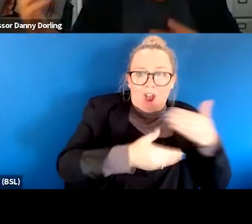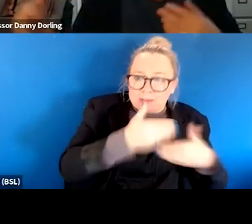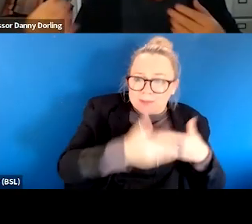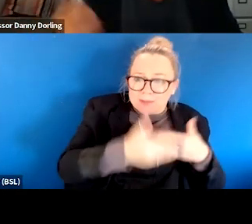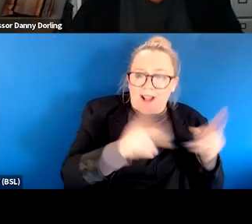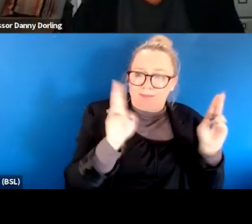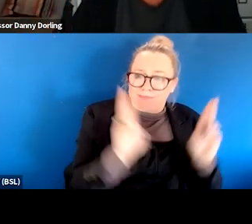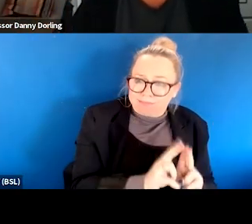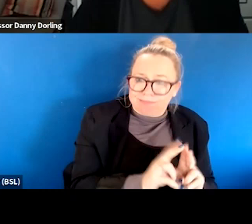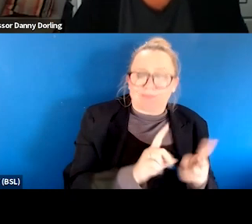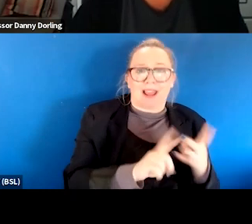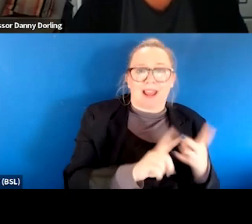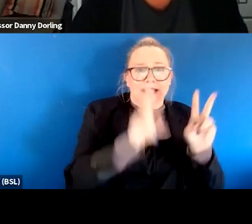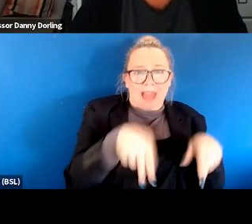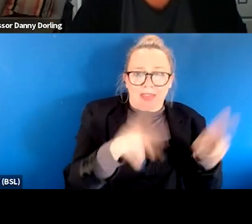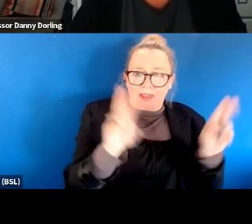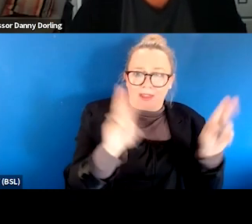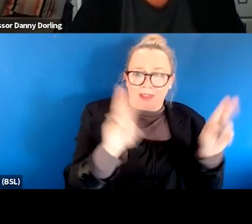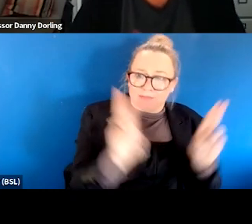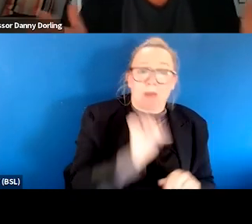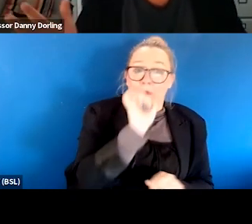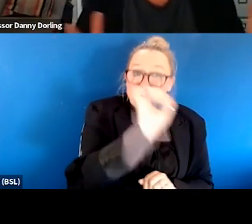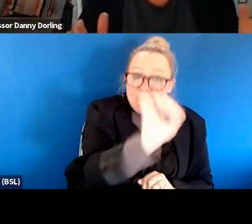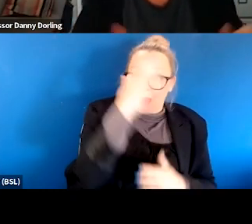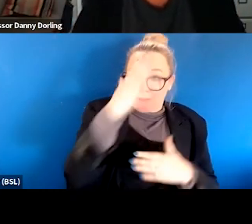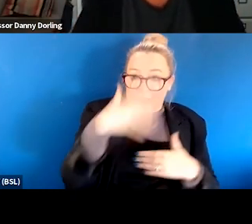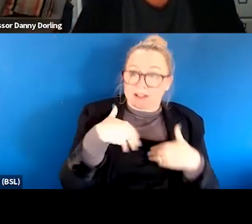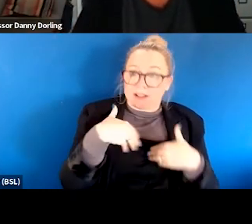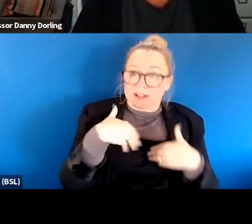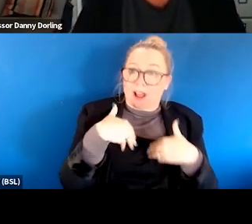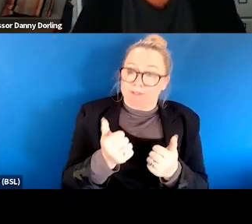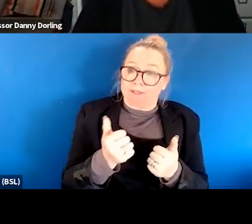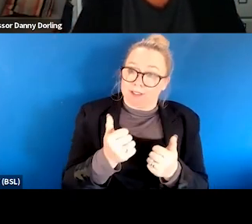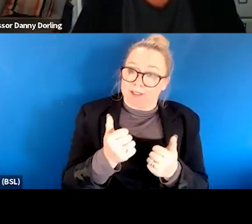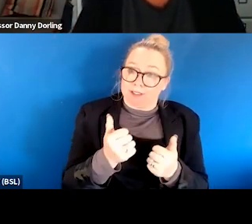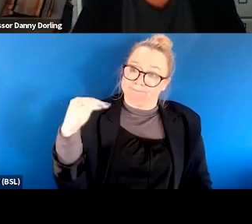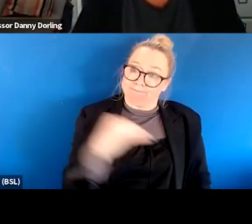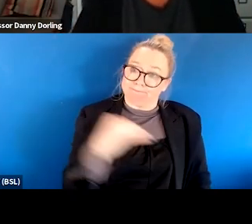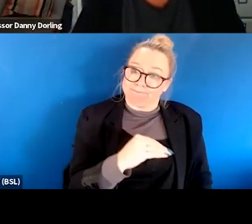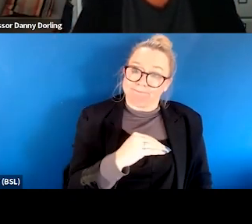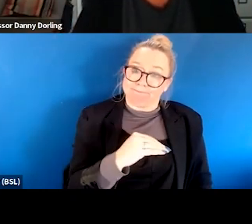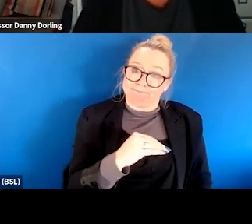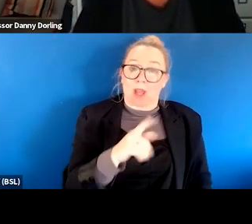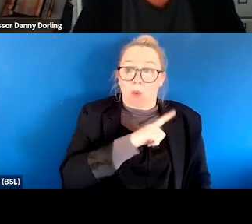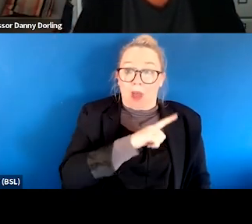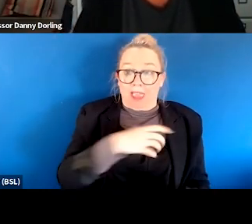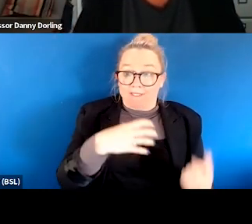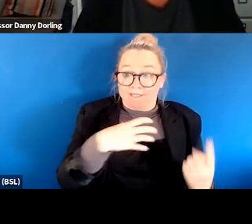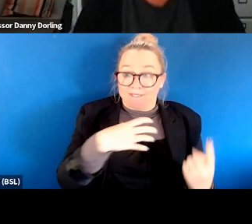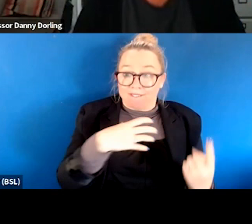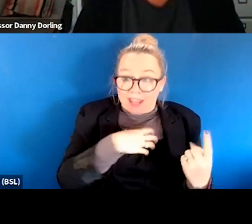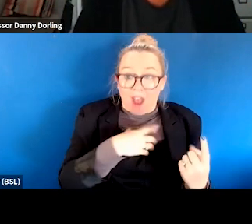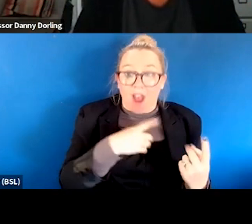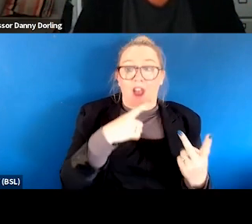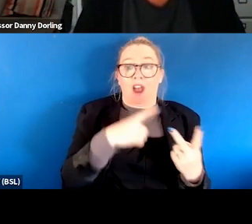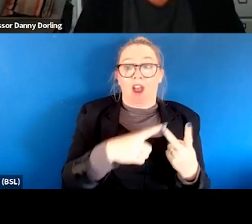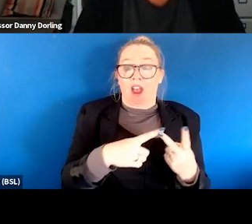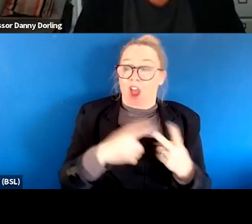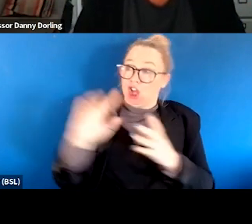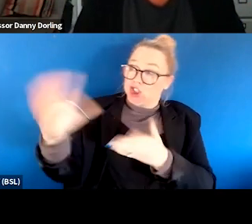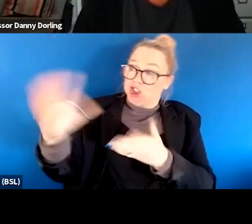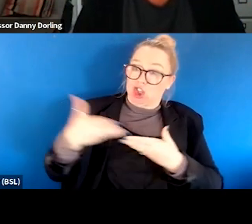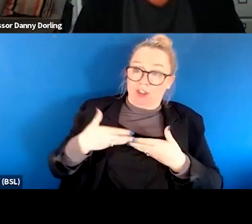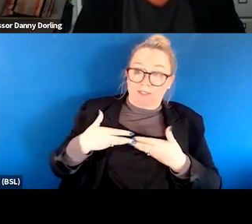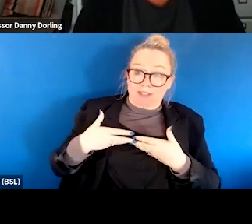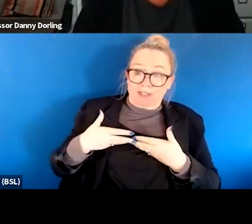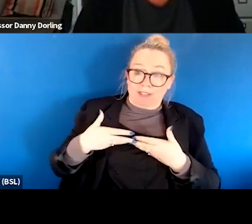have a rise in poor mental health, partly because of the fear, partly because of the lack of social interactions, all kinds of things we don't